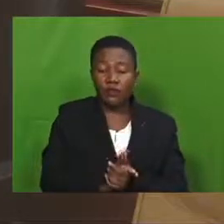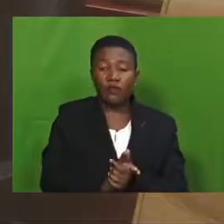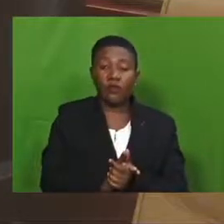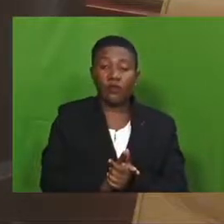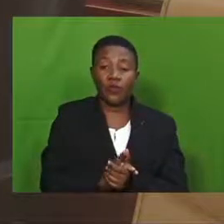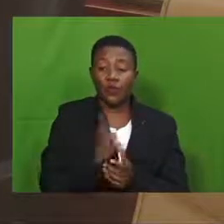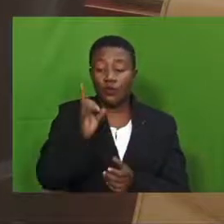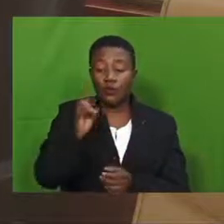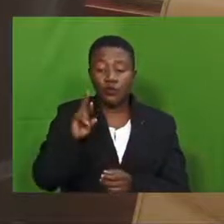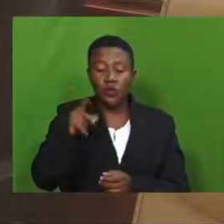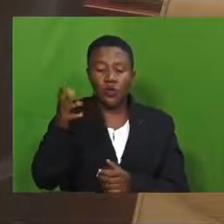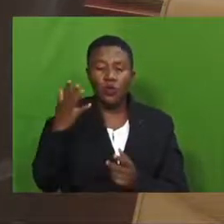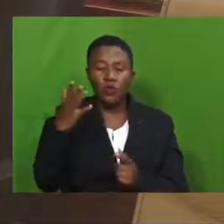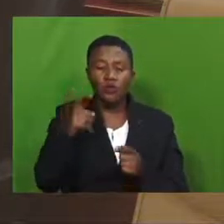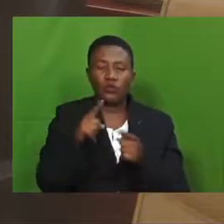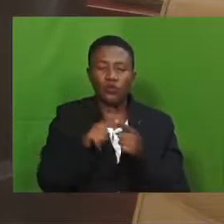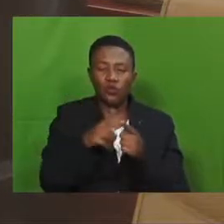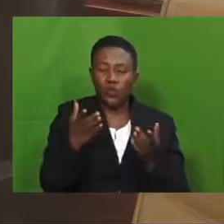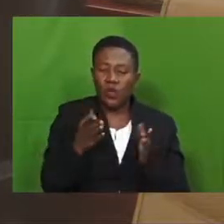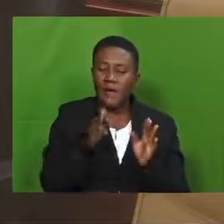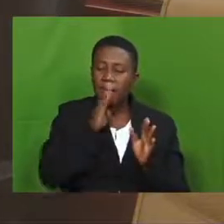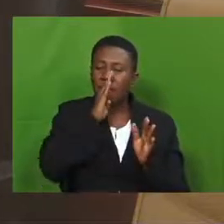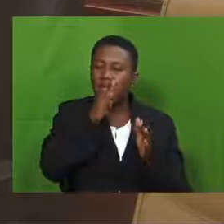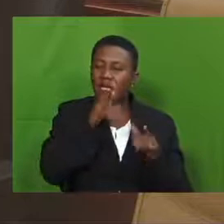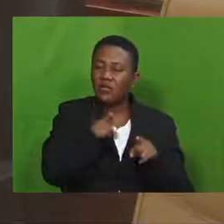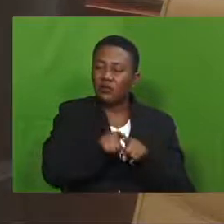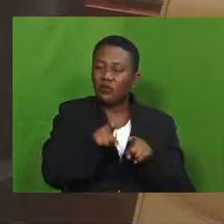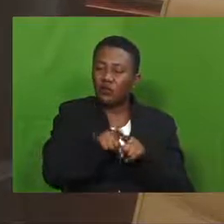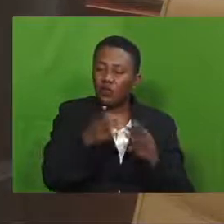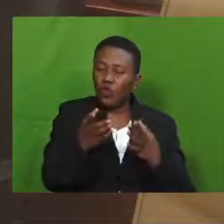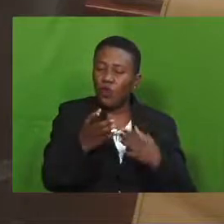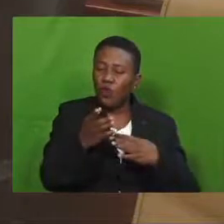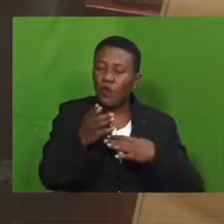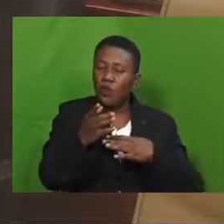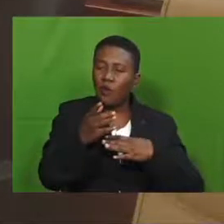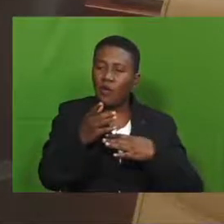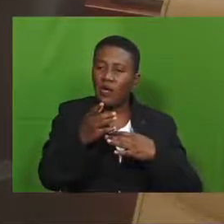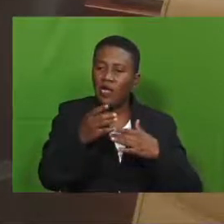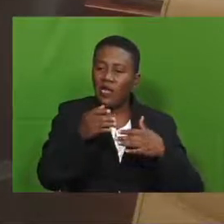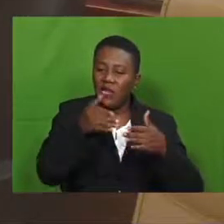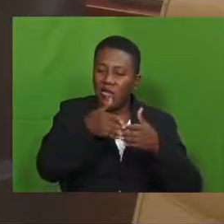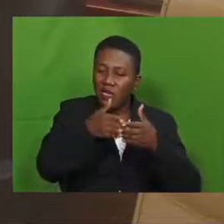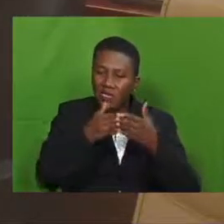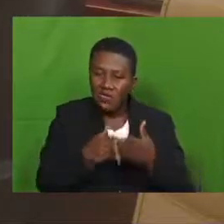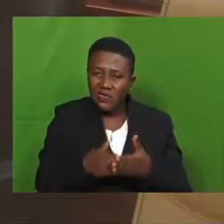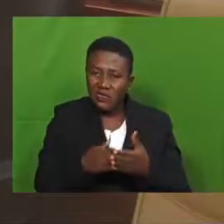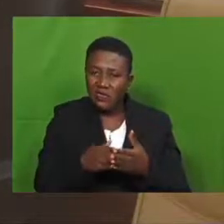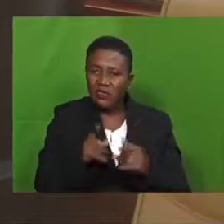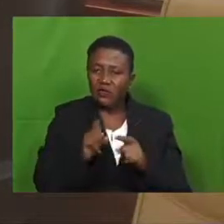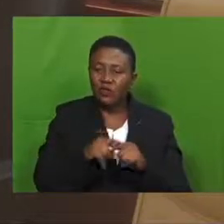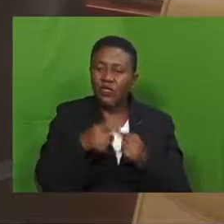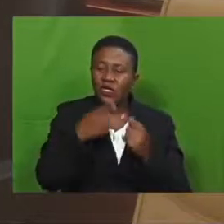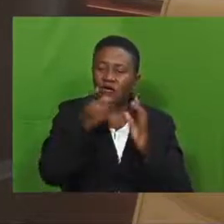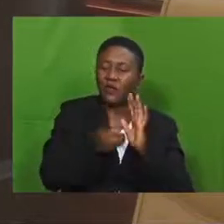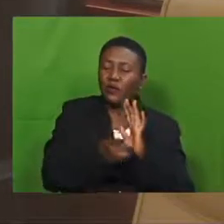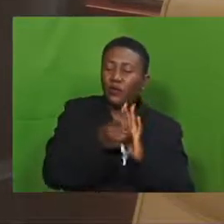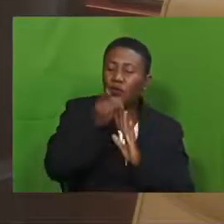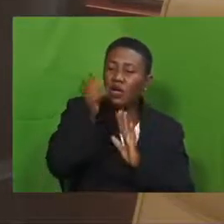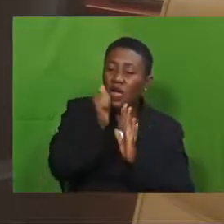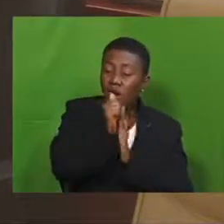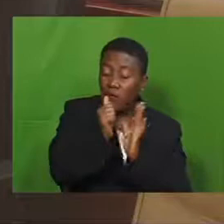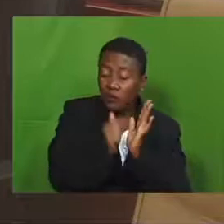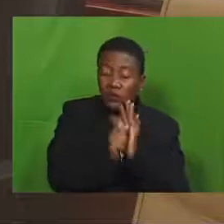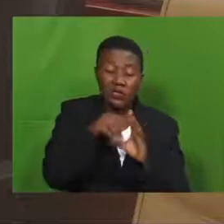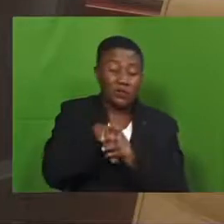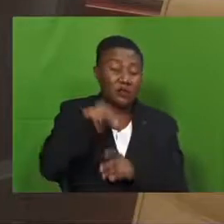to serve as a bridge to bring up to speed the development agenda of the northern